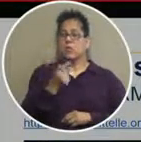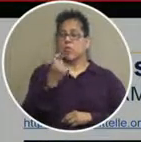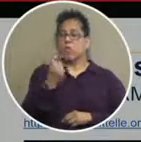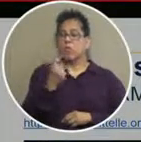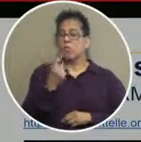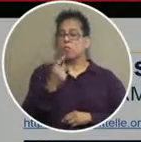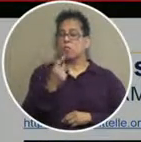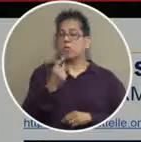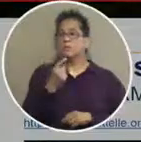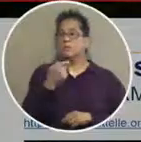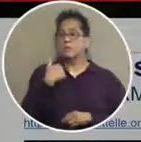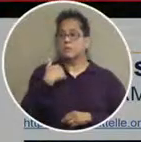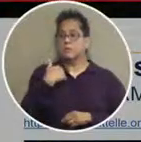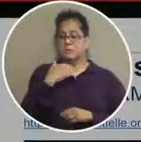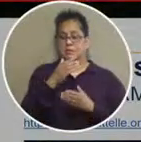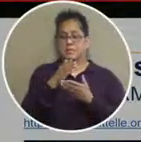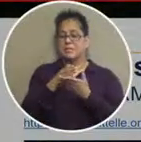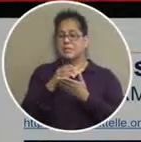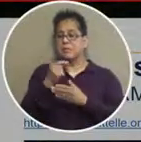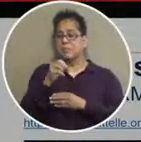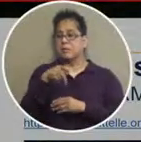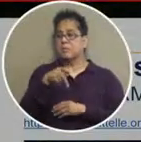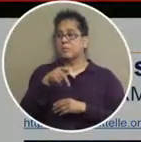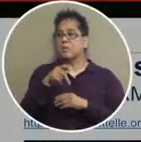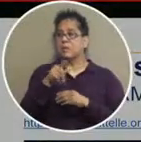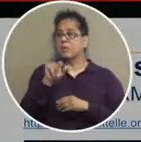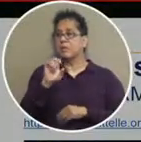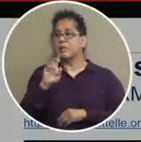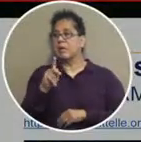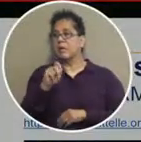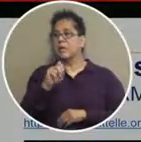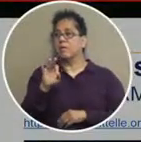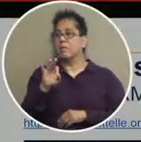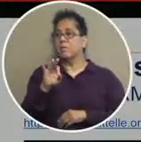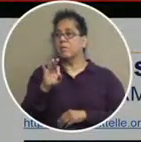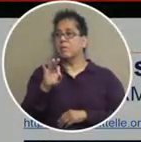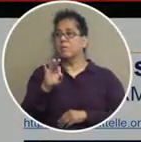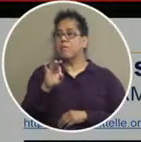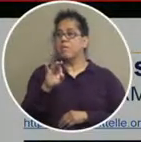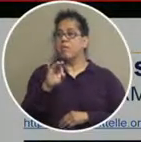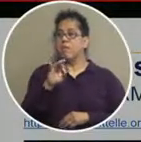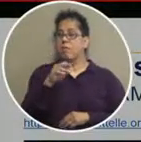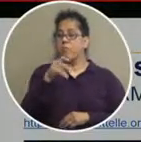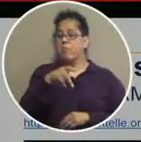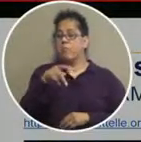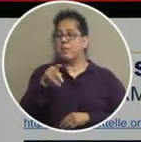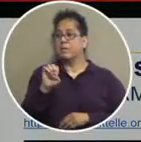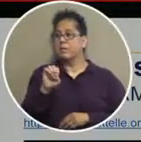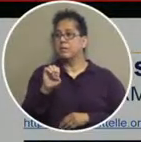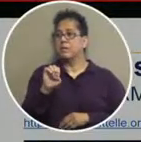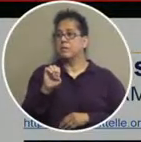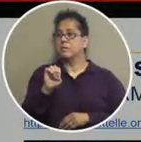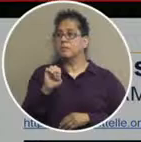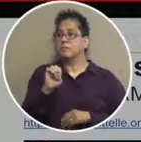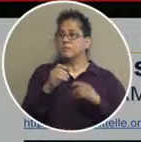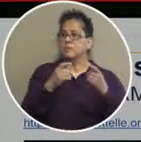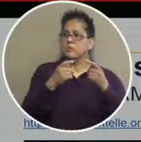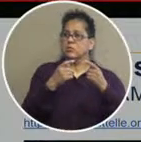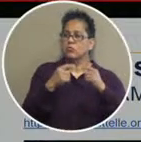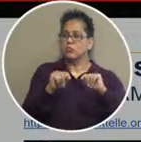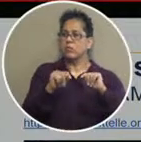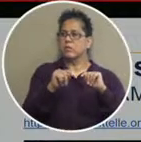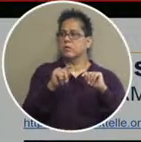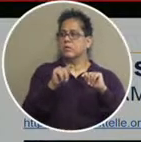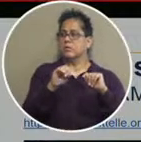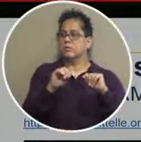to fill the stopgap between a lack of PPE and trying